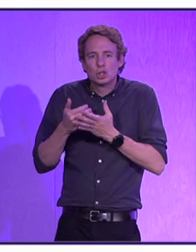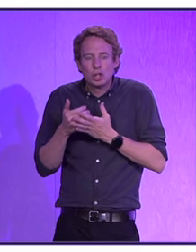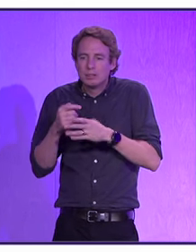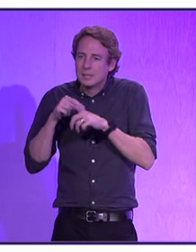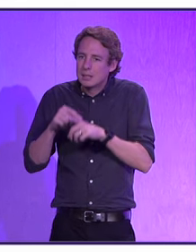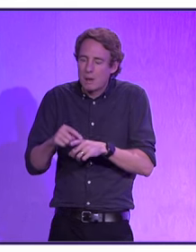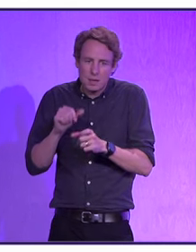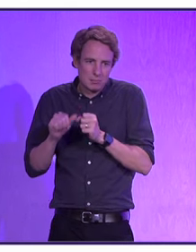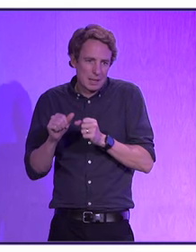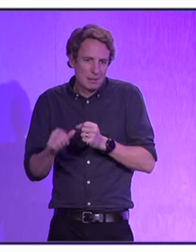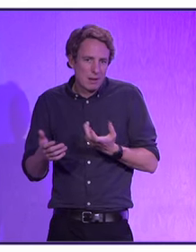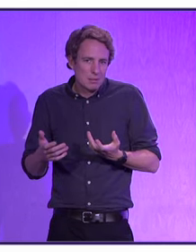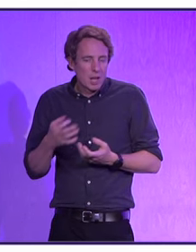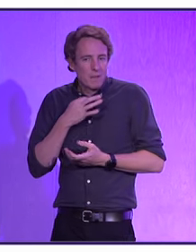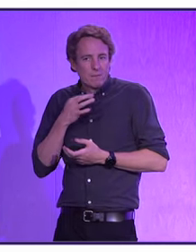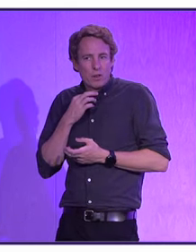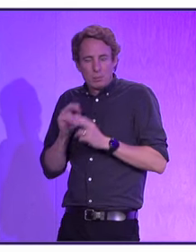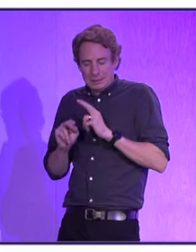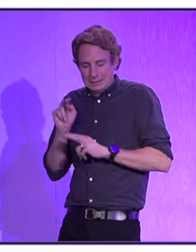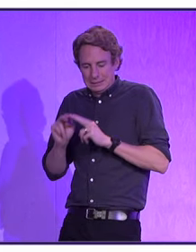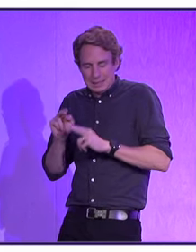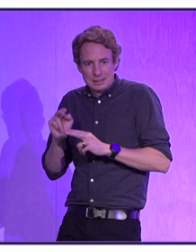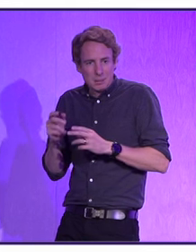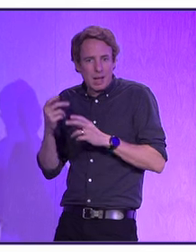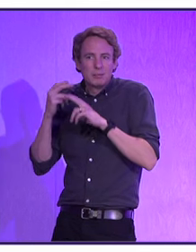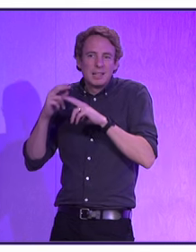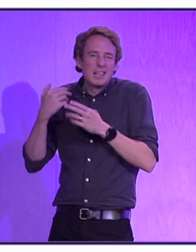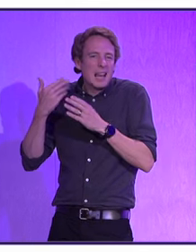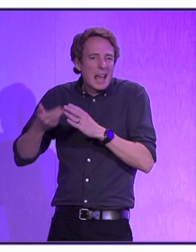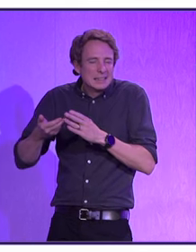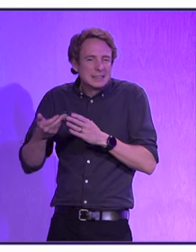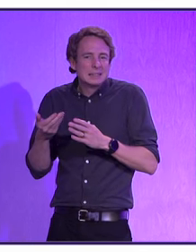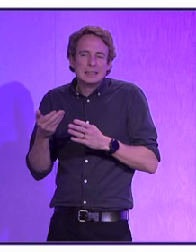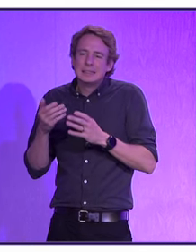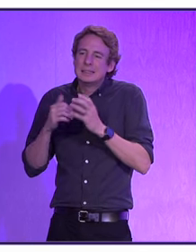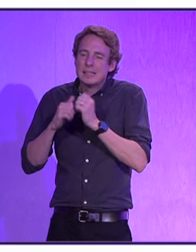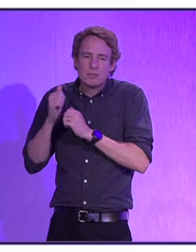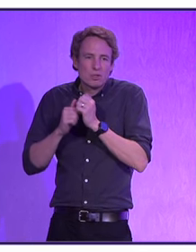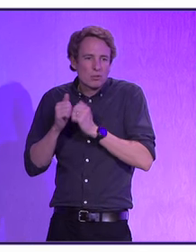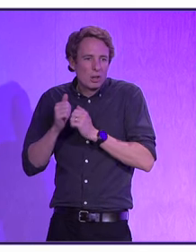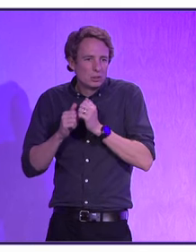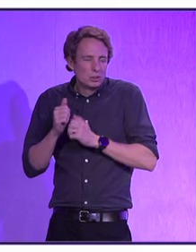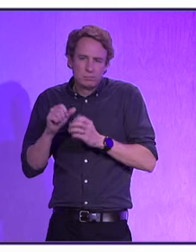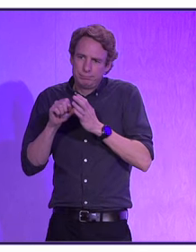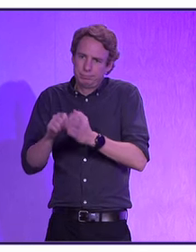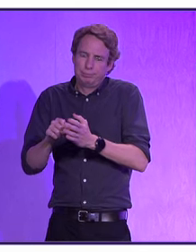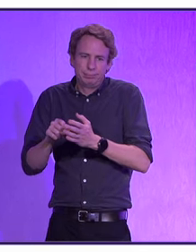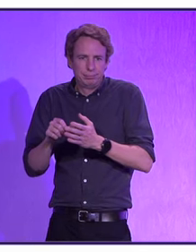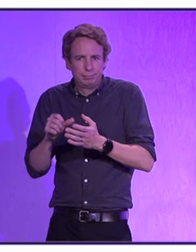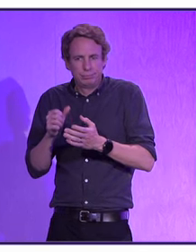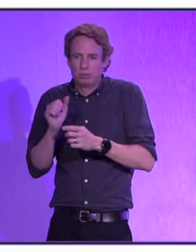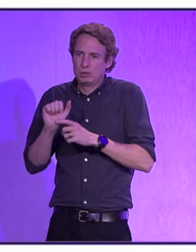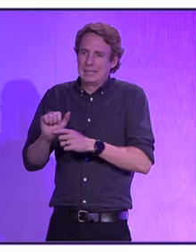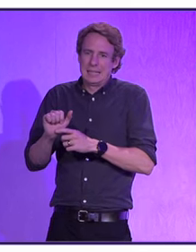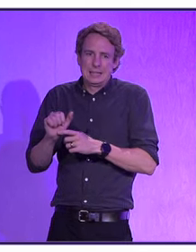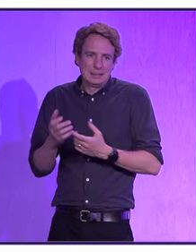for security and compliance. When vulnerability assessment is run on your infrastructure, on legacy infrastructure, you're able to stand strong and have